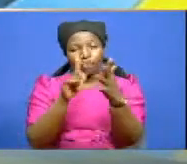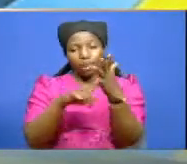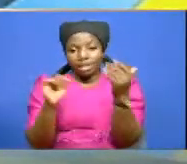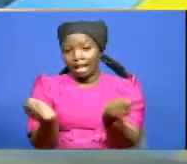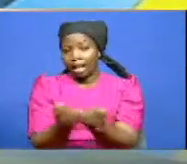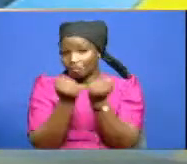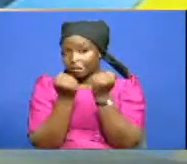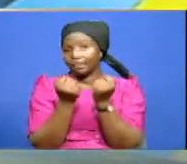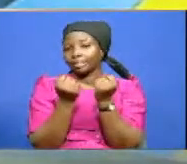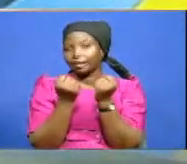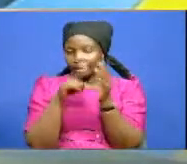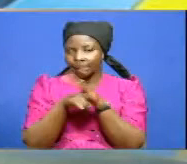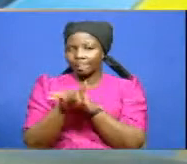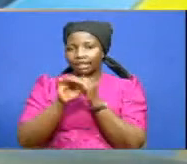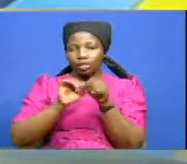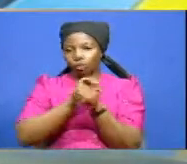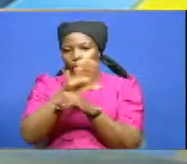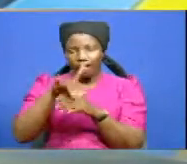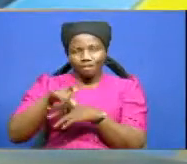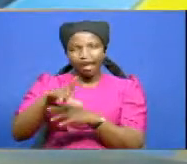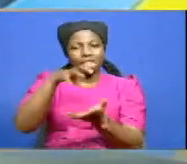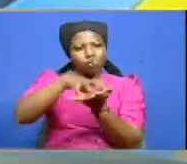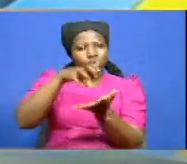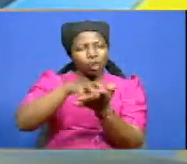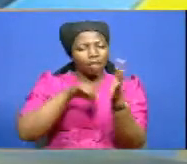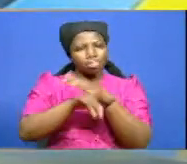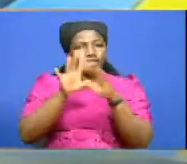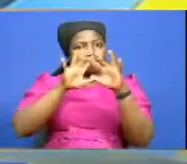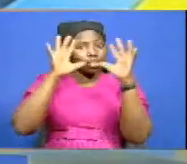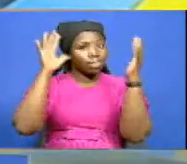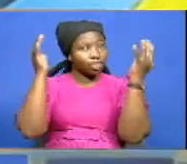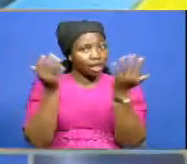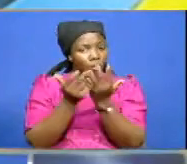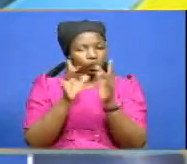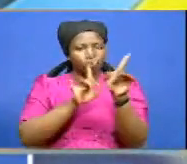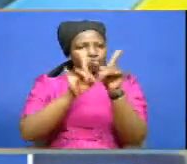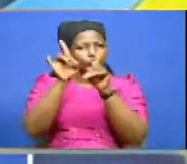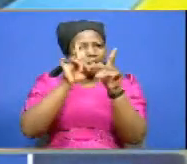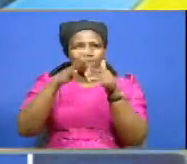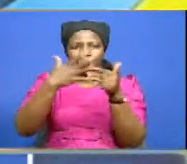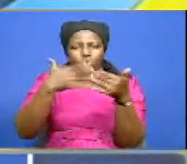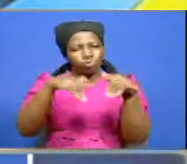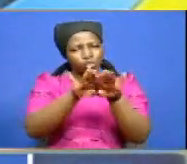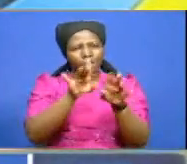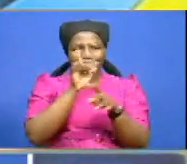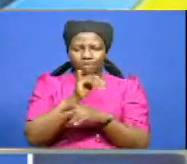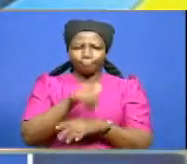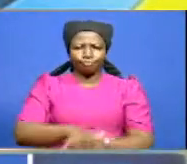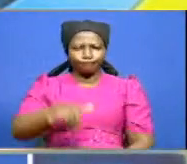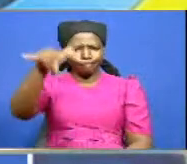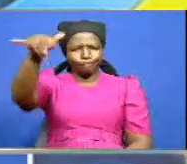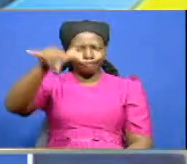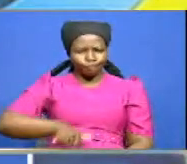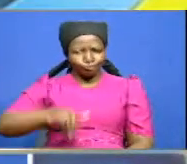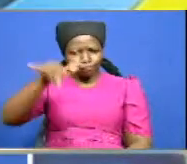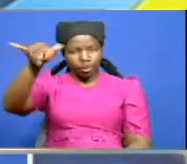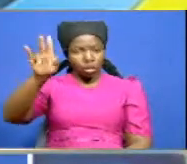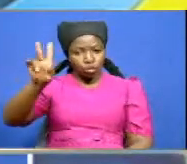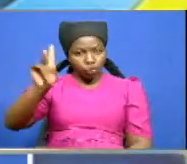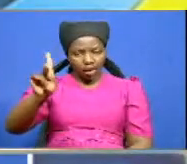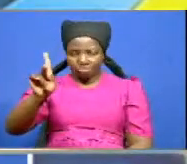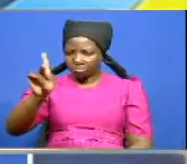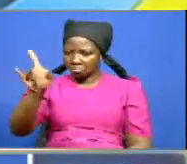happening in the coronavirus situation around the globe. Is that travel has been shut down to and from the United Kingdom in